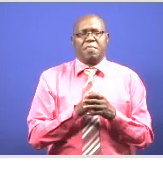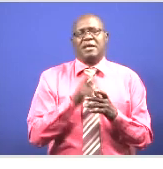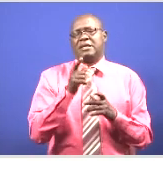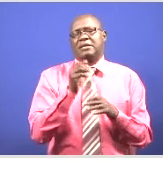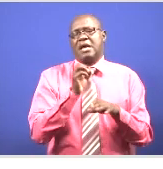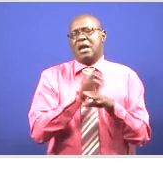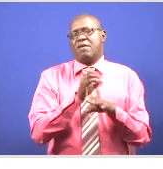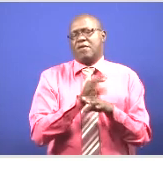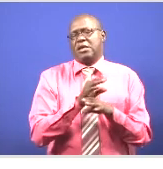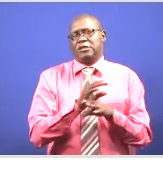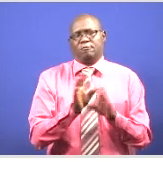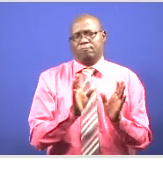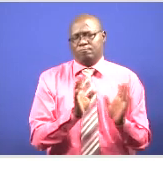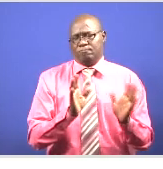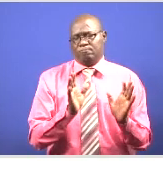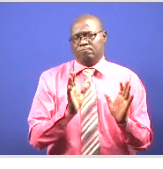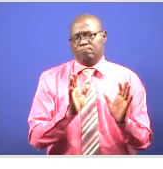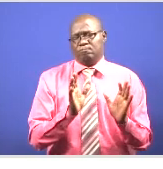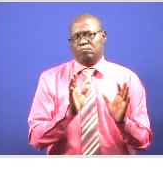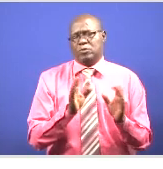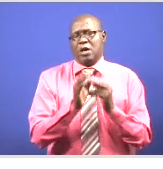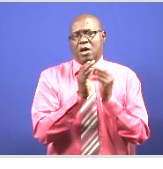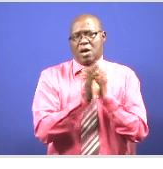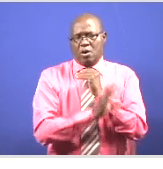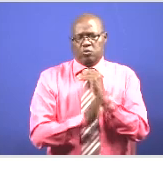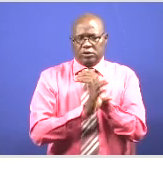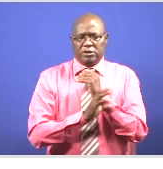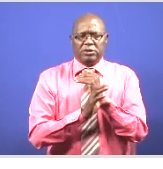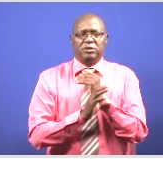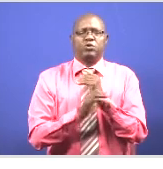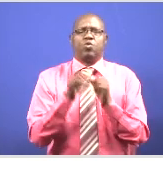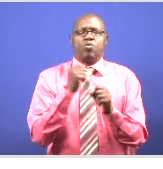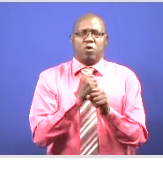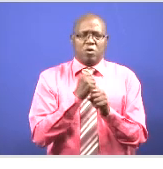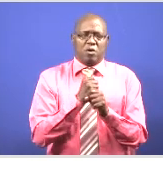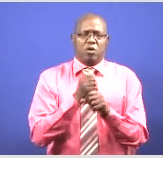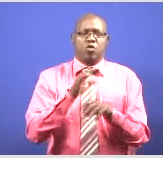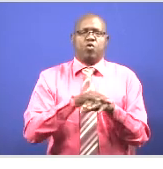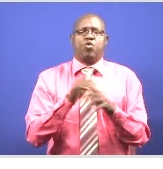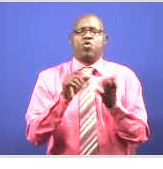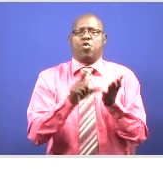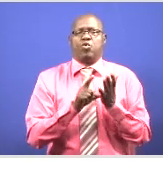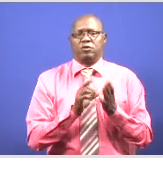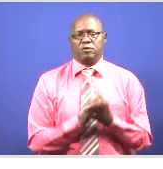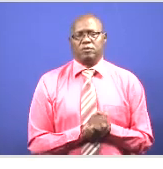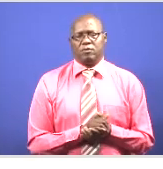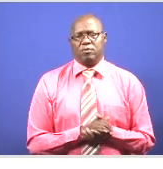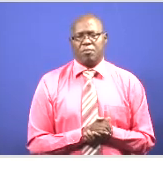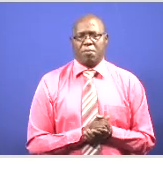advisable for a country to run on on loans. Well, it is, you see, not sustainable. Allow me to